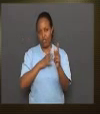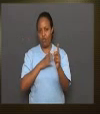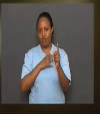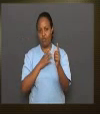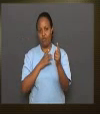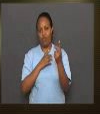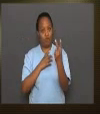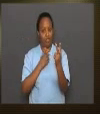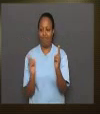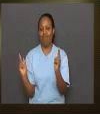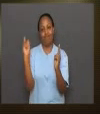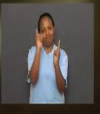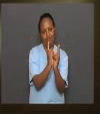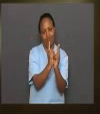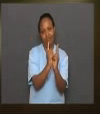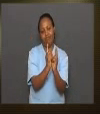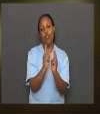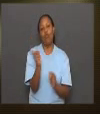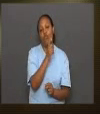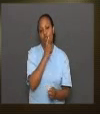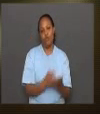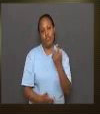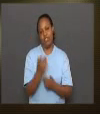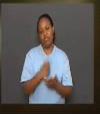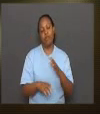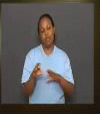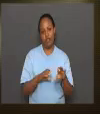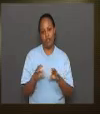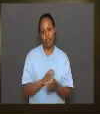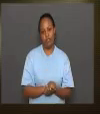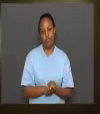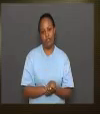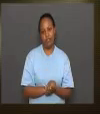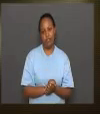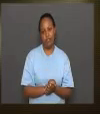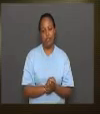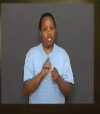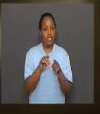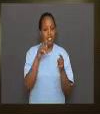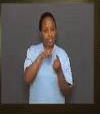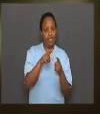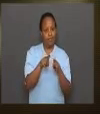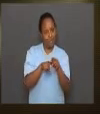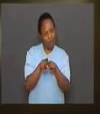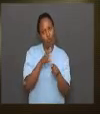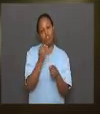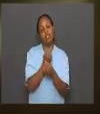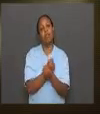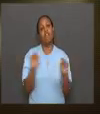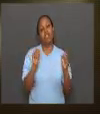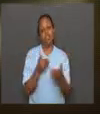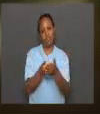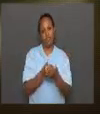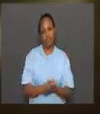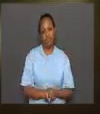to help the disputing parties to reach a mutually agreeable solution.